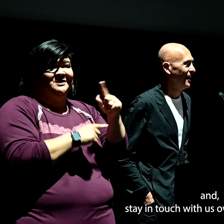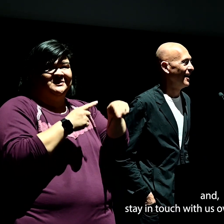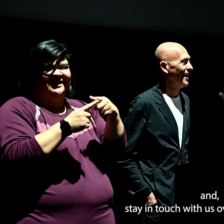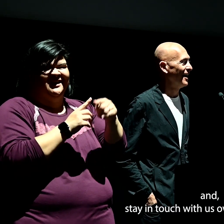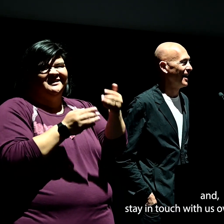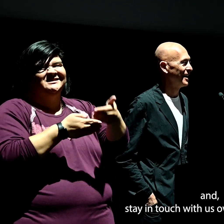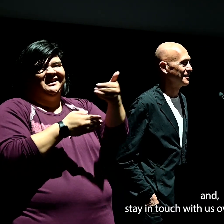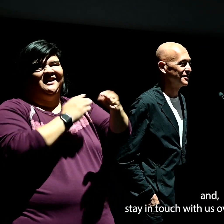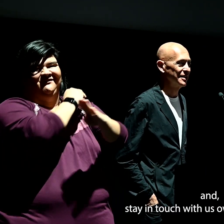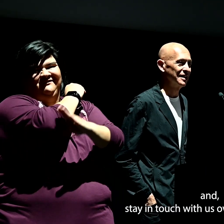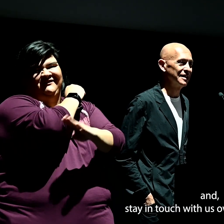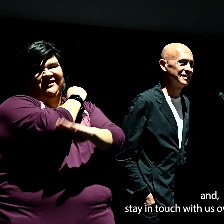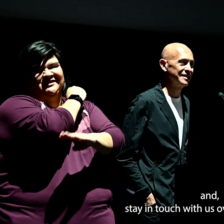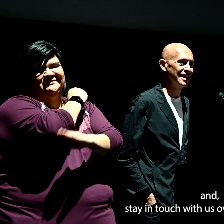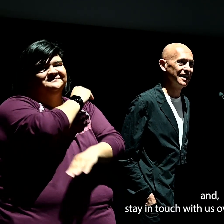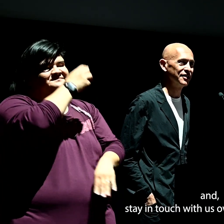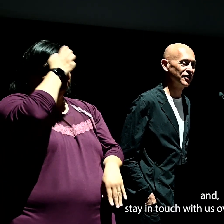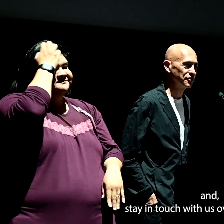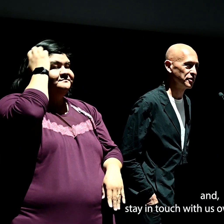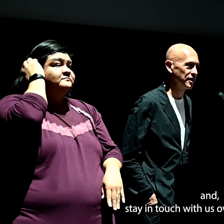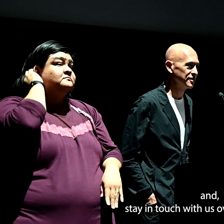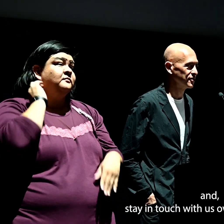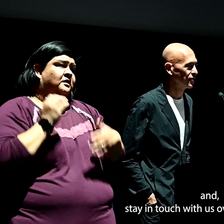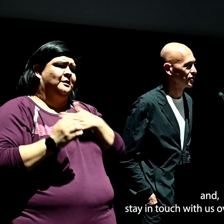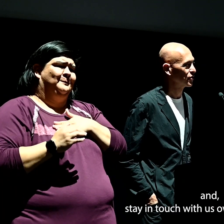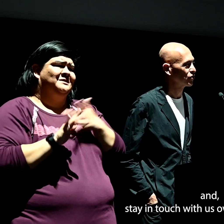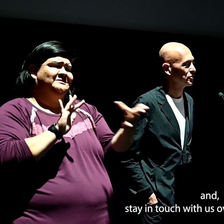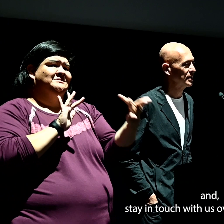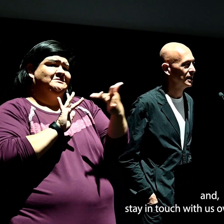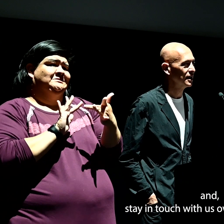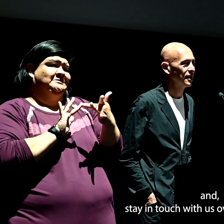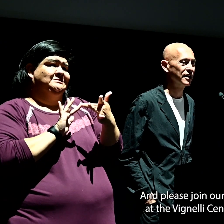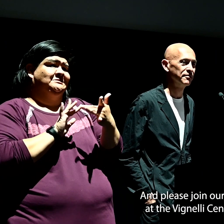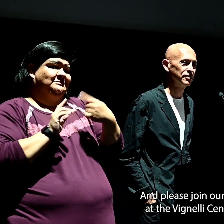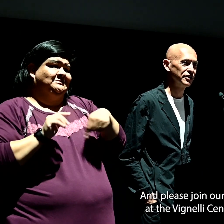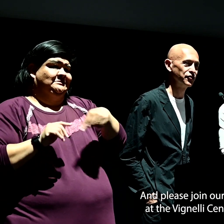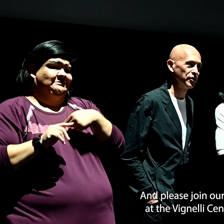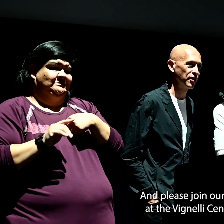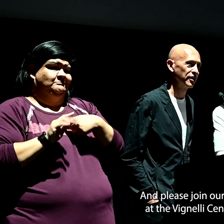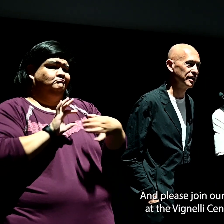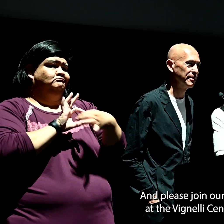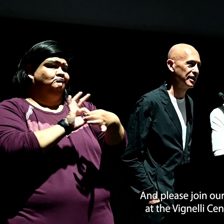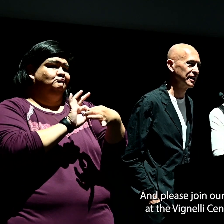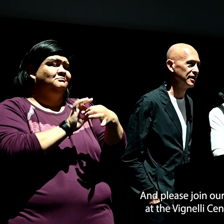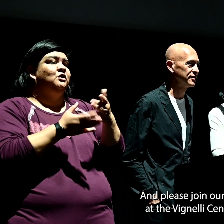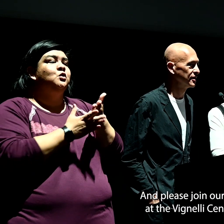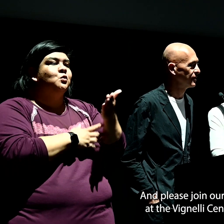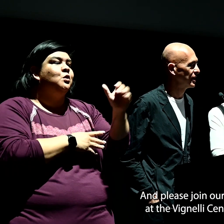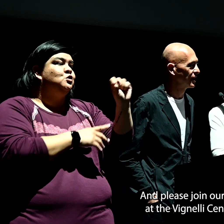fall. And stay in touch with us over social media, and please join our